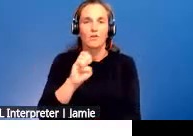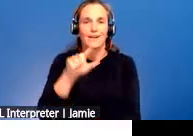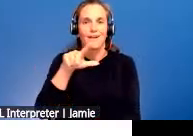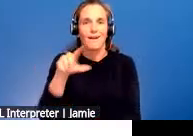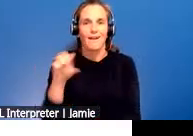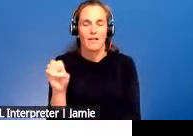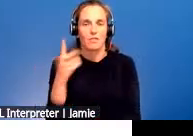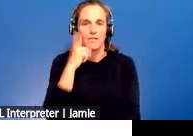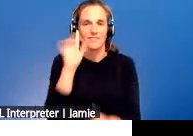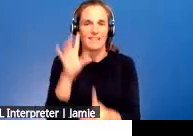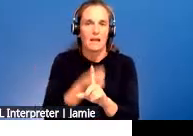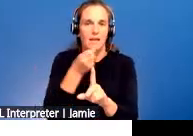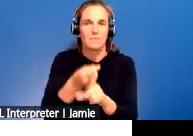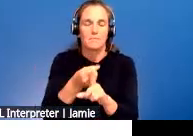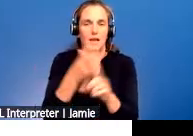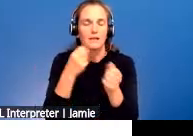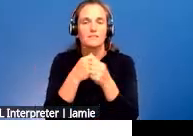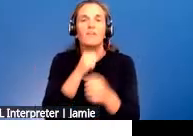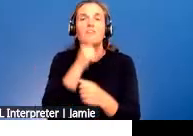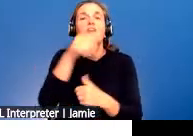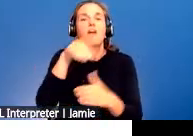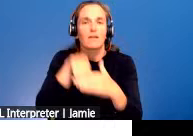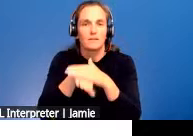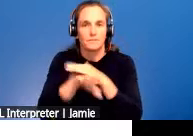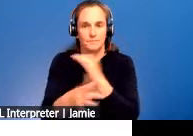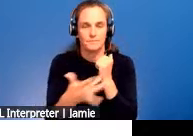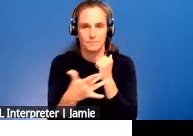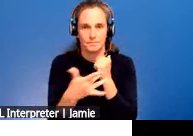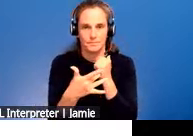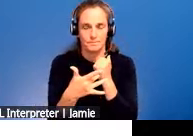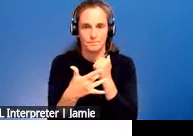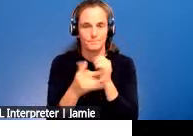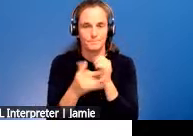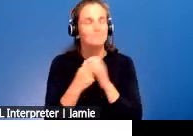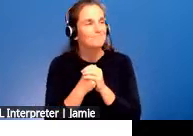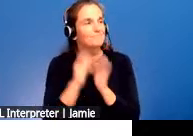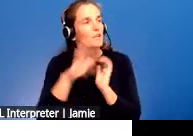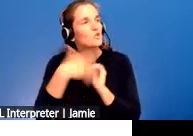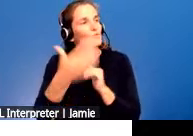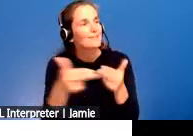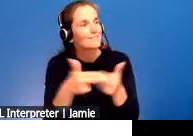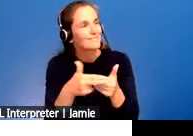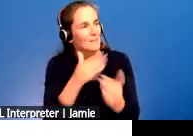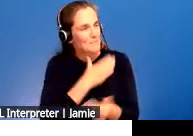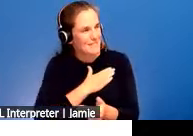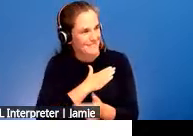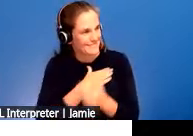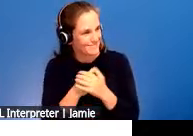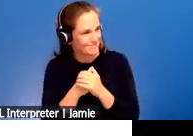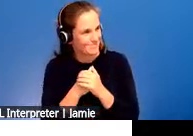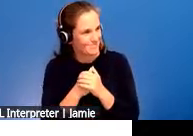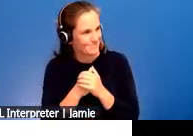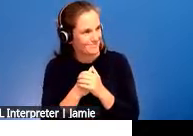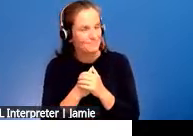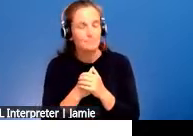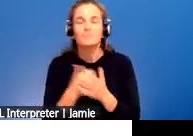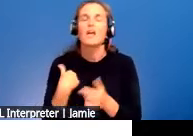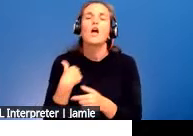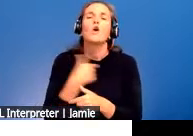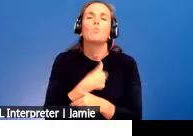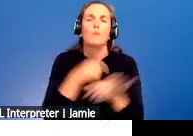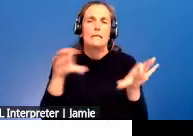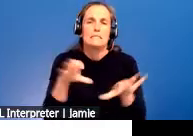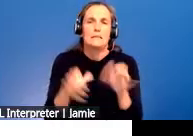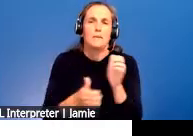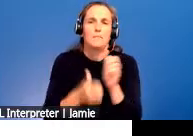technology. All right, so next slide, please. So we conducted most of these findings